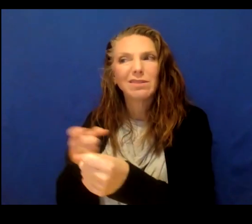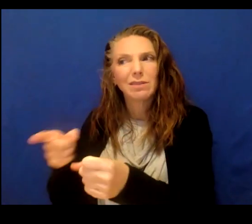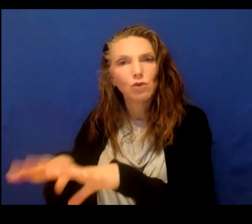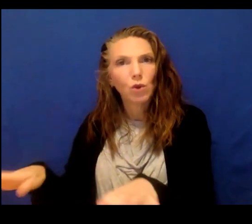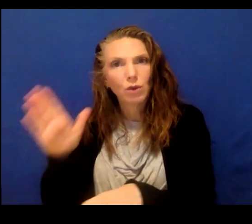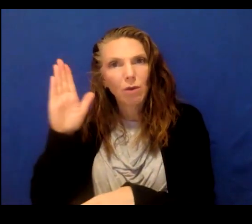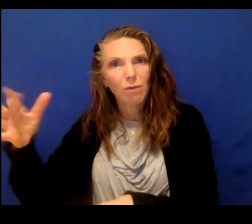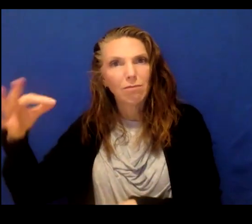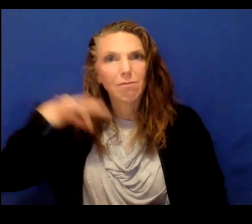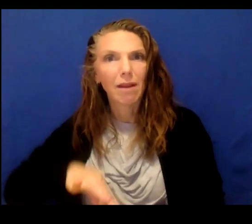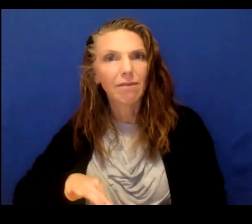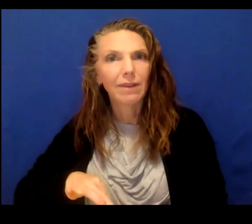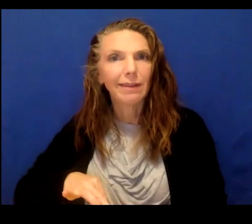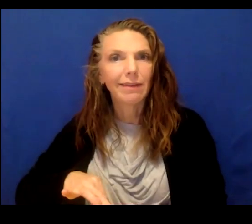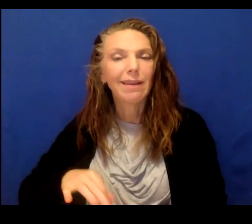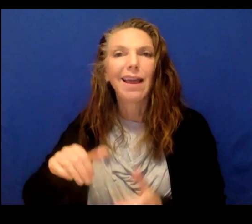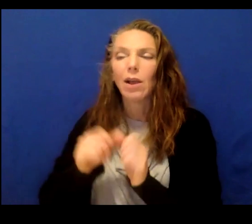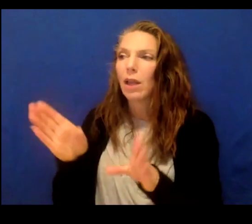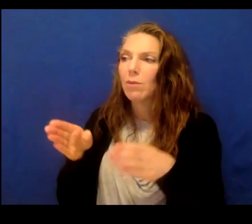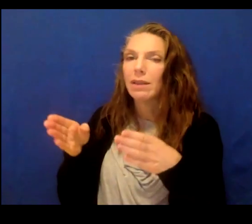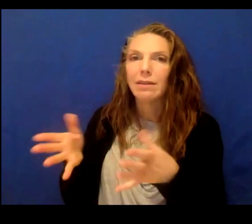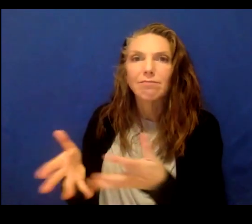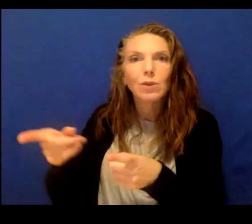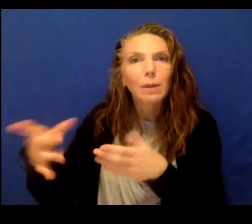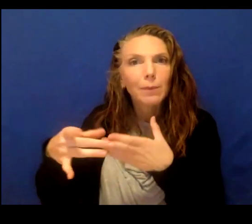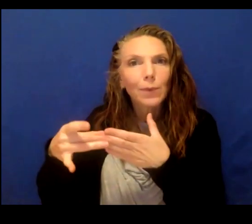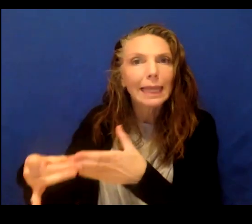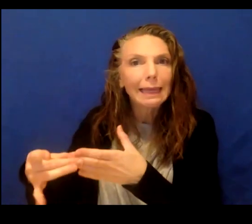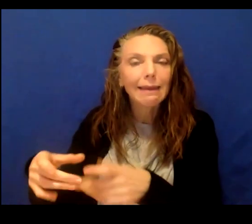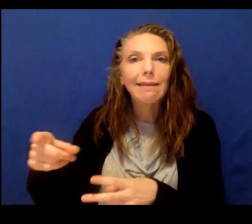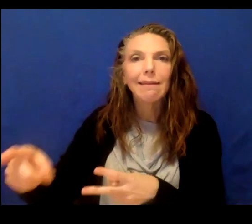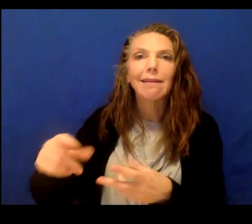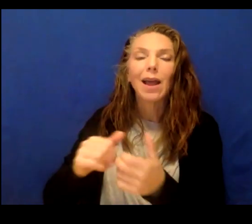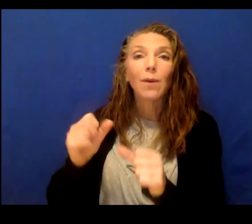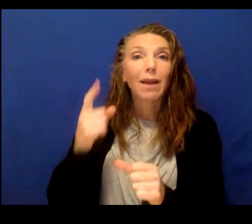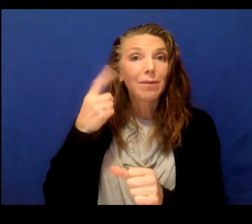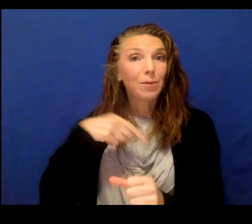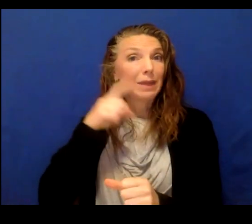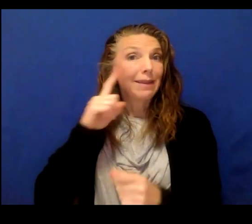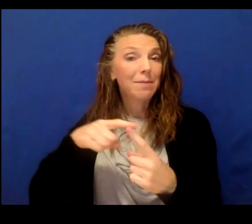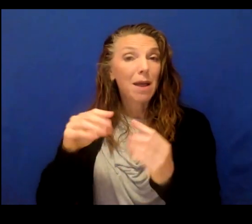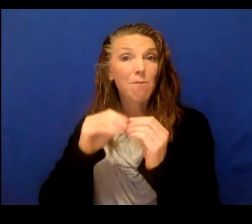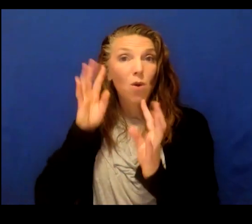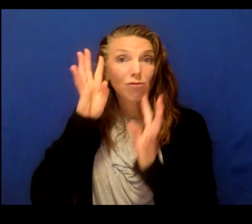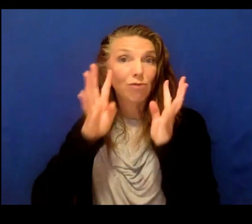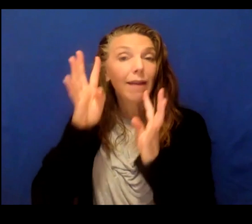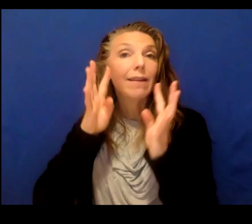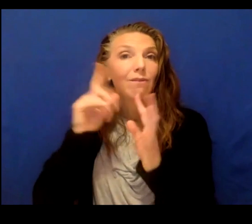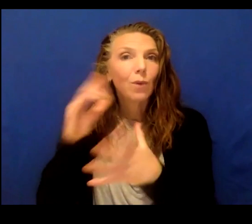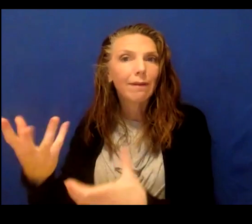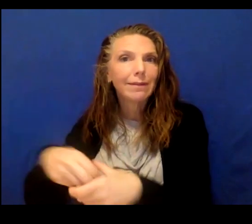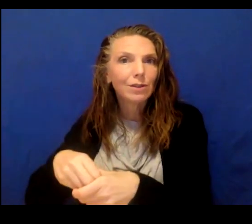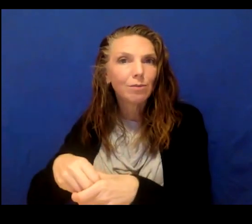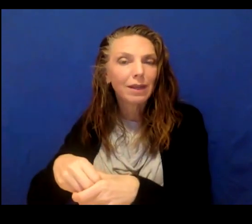from, how can we make this more child-led or promote joyful learning more, how can we think more creatively about engagement. And